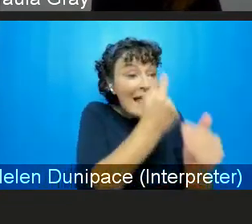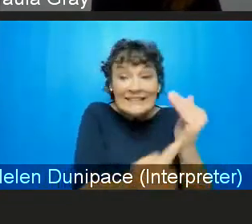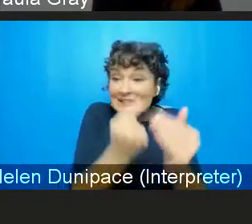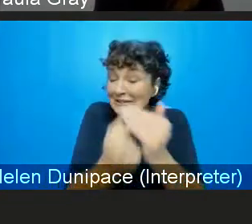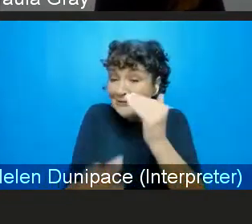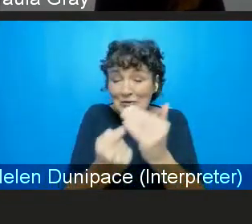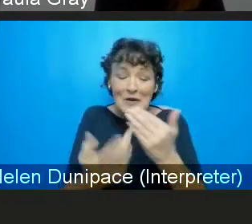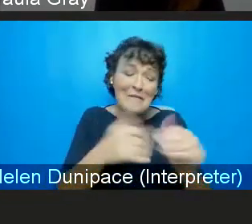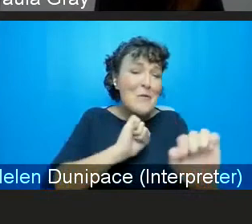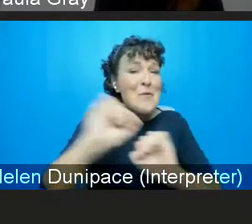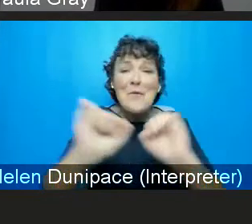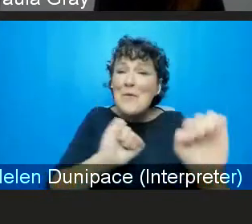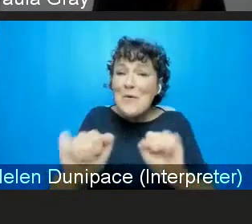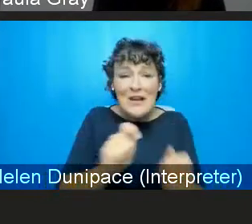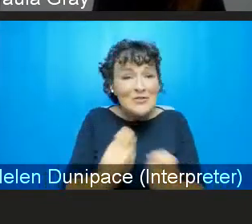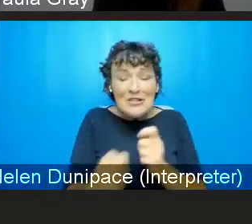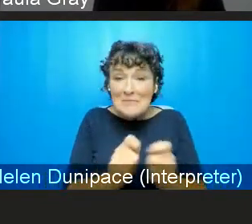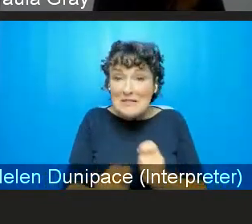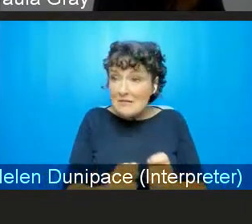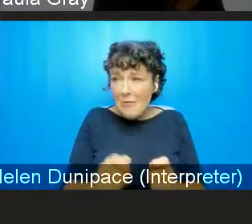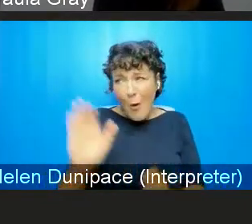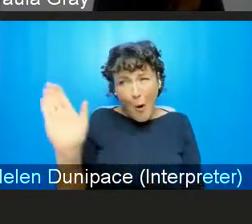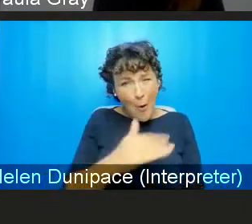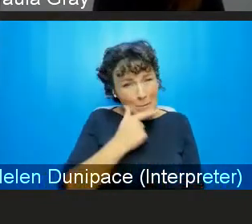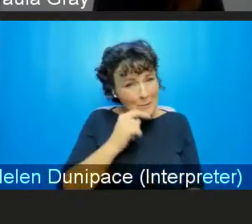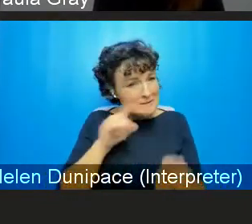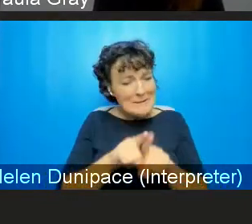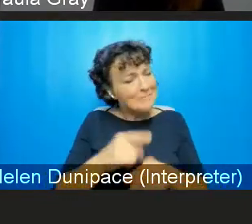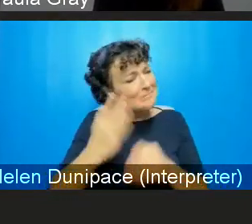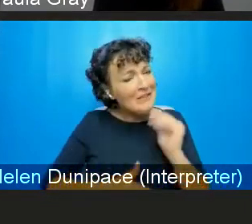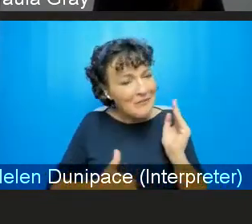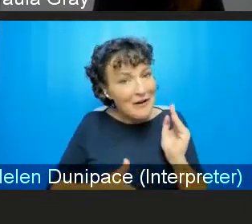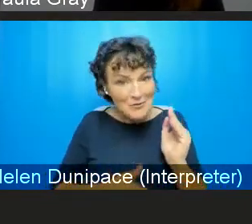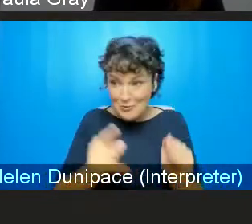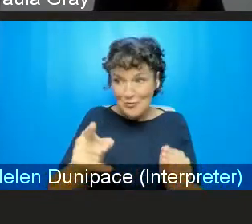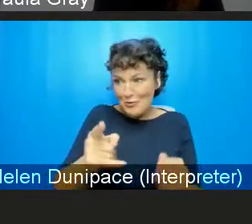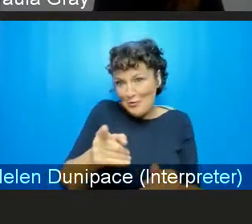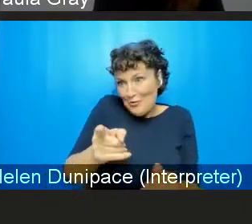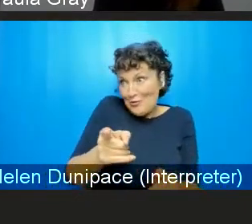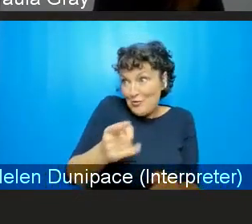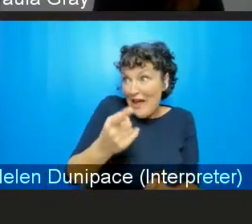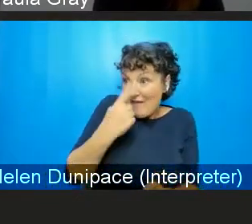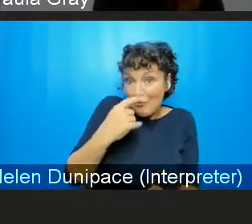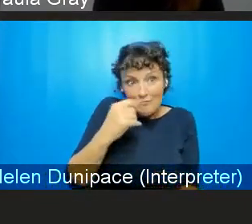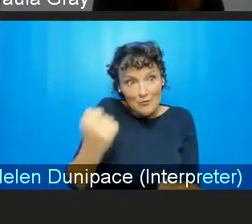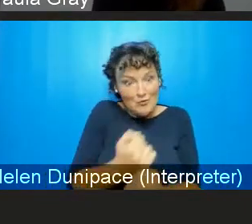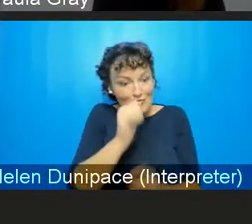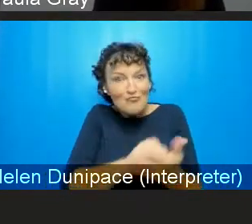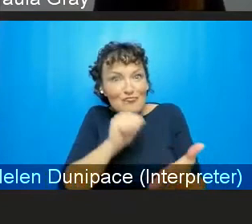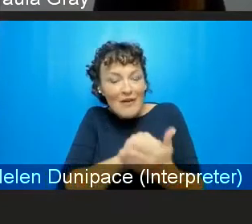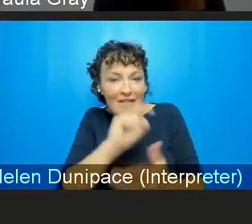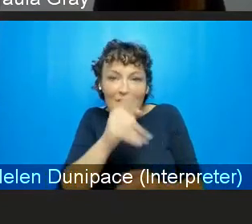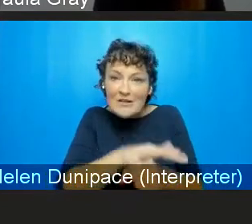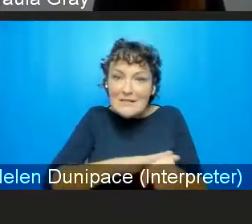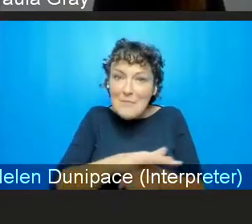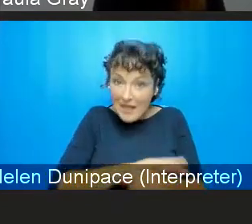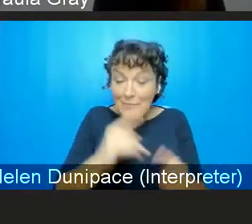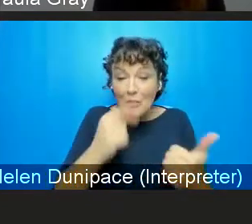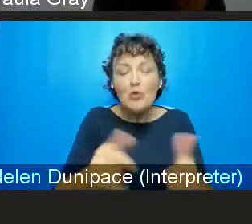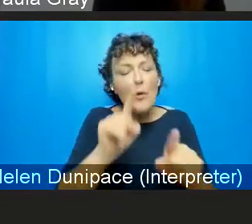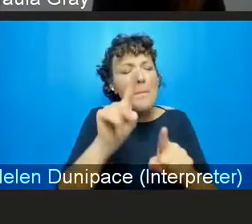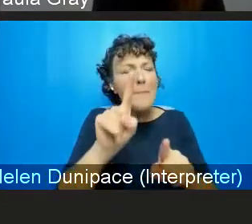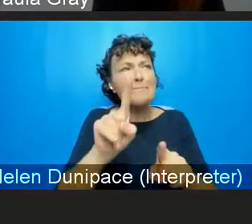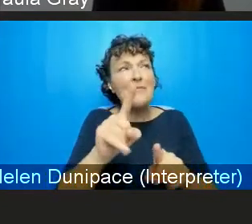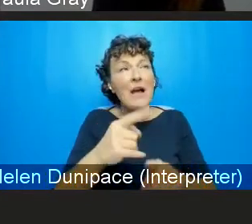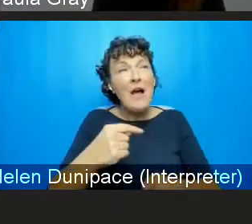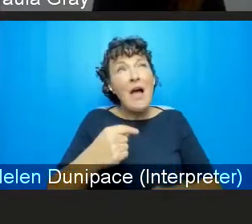be or what support might be required. So make sure that we're getting it right can often overcome it, and it is perceived barrier. In terms of the real barriers,